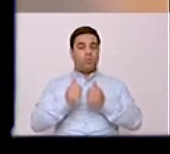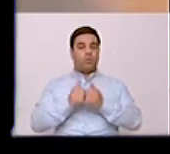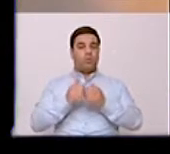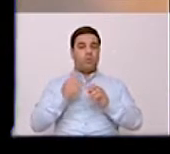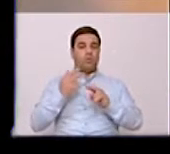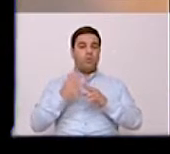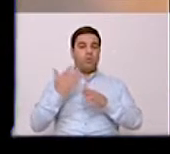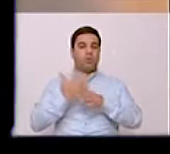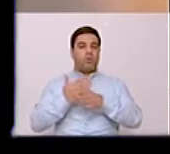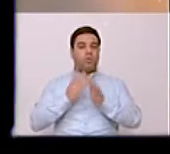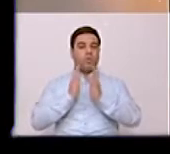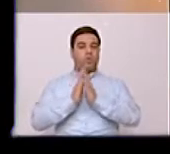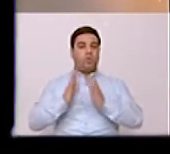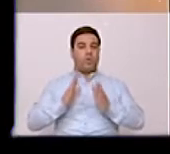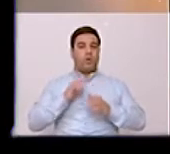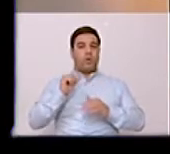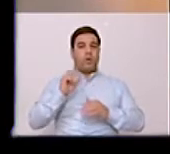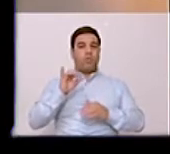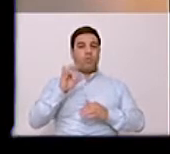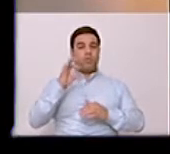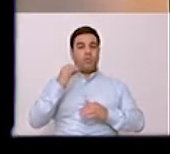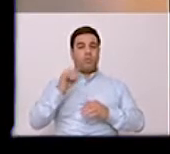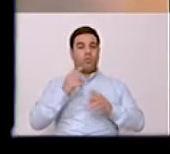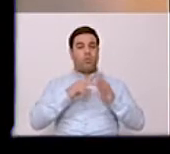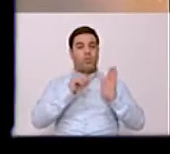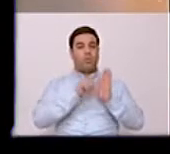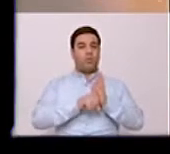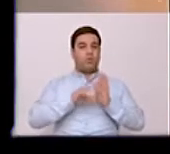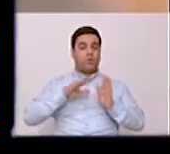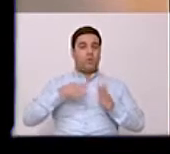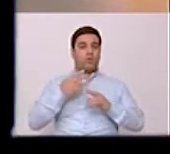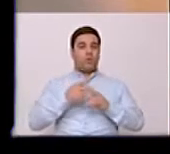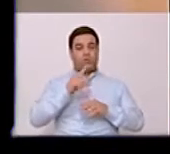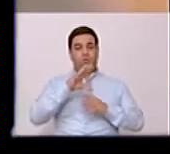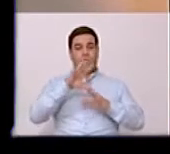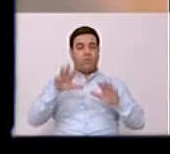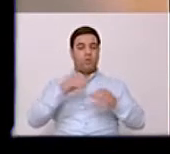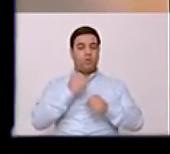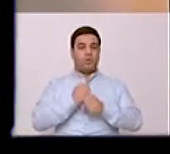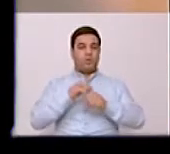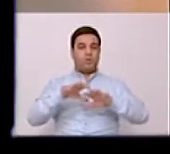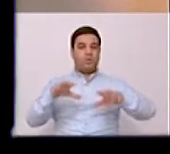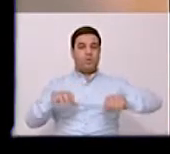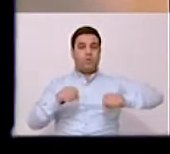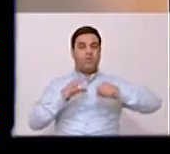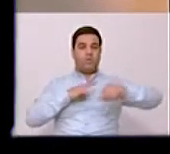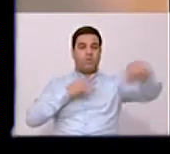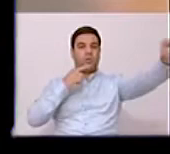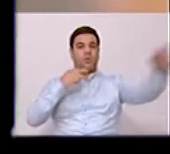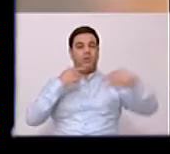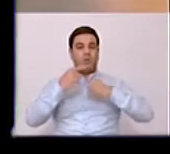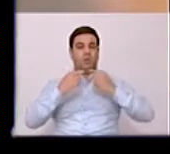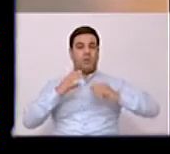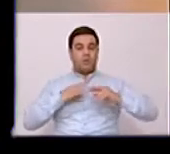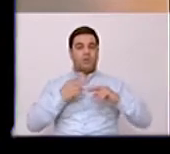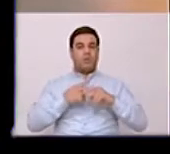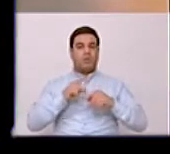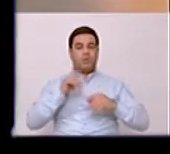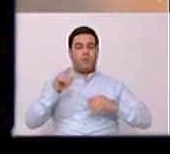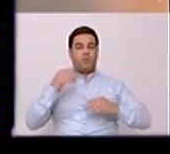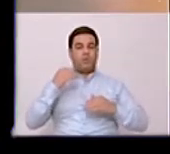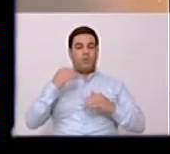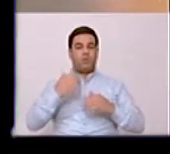keltirdingiz. Abulfayzxonni o'ldirgandan so'ngra butun ishni o'z qo'lingizga olib turibsiz", deya tap